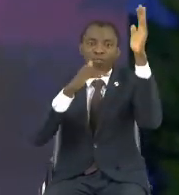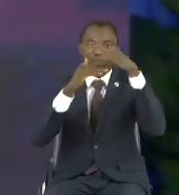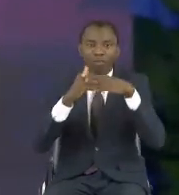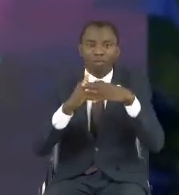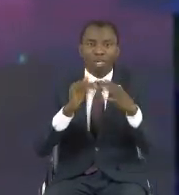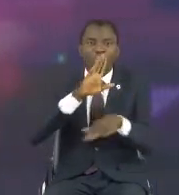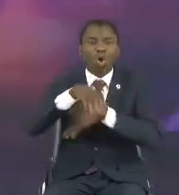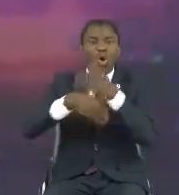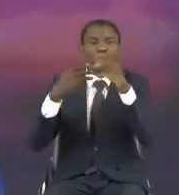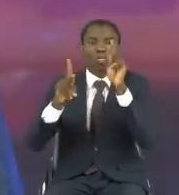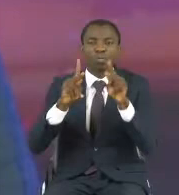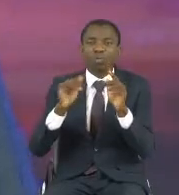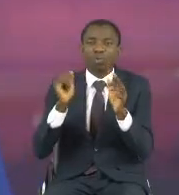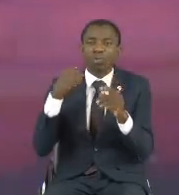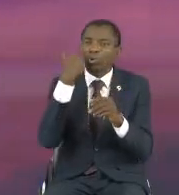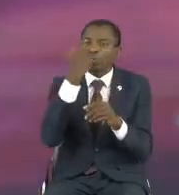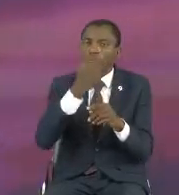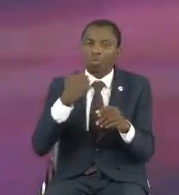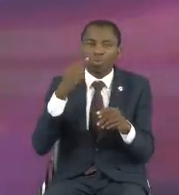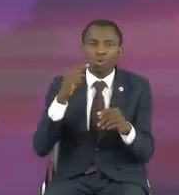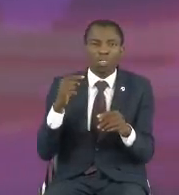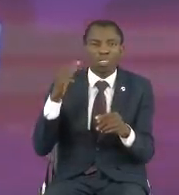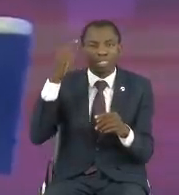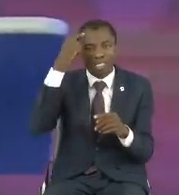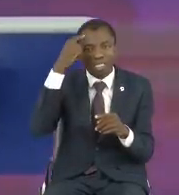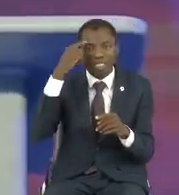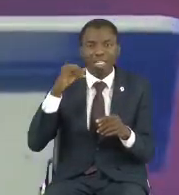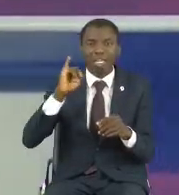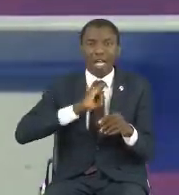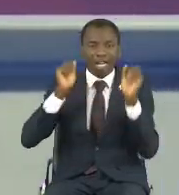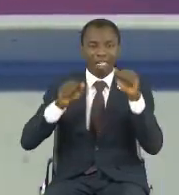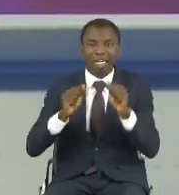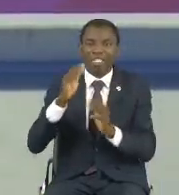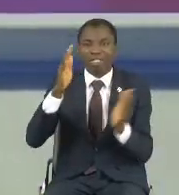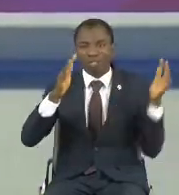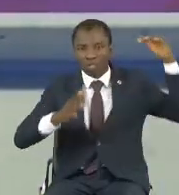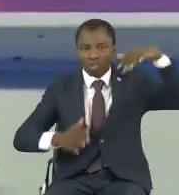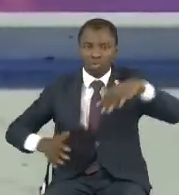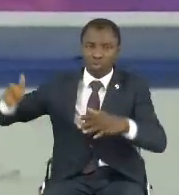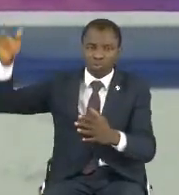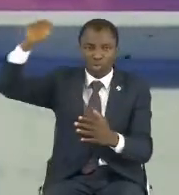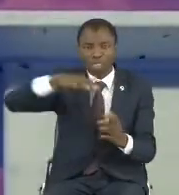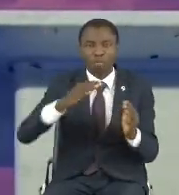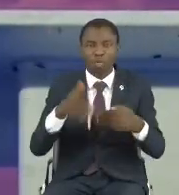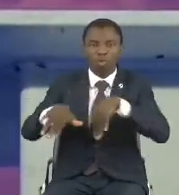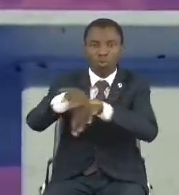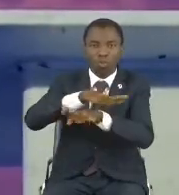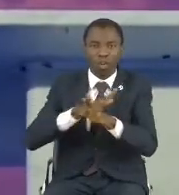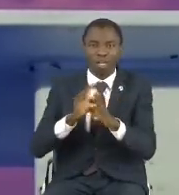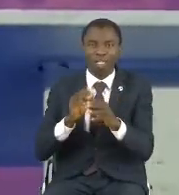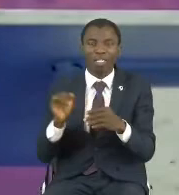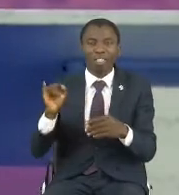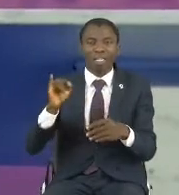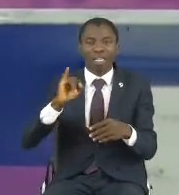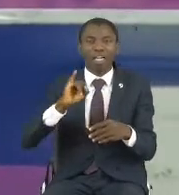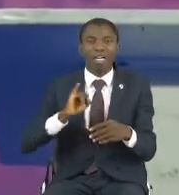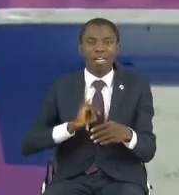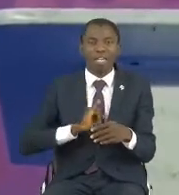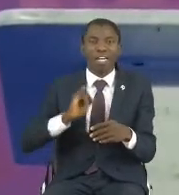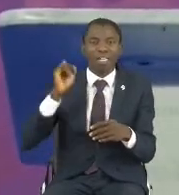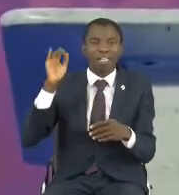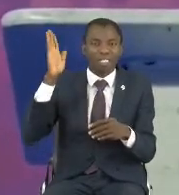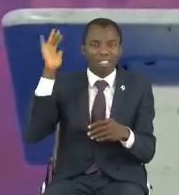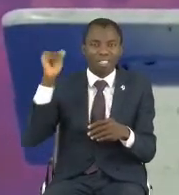people who think, I'll go through, I'll swim over, I'll get there, they never got to the end,